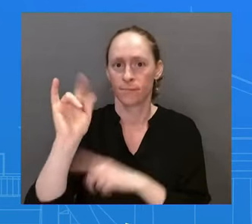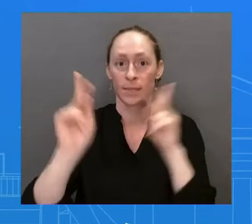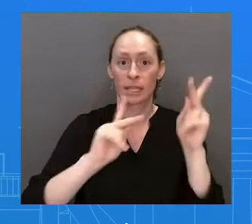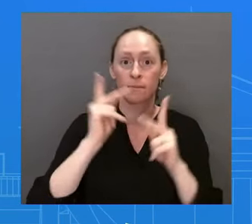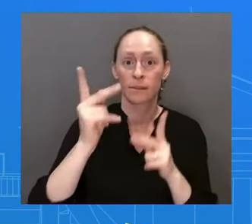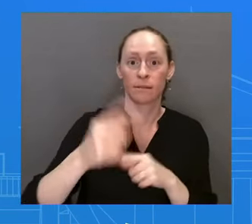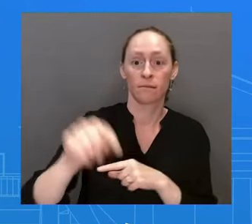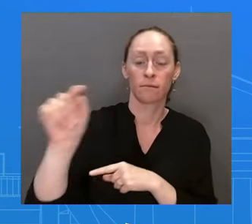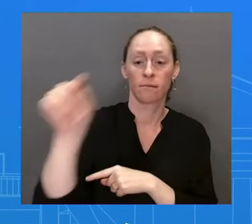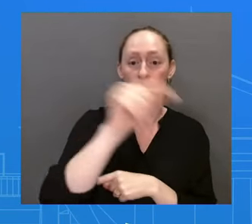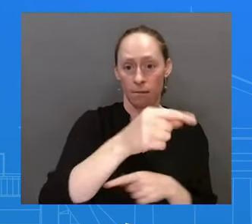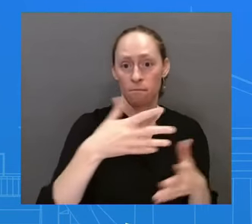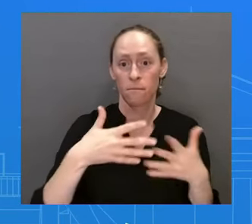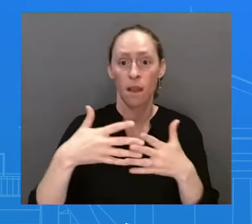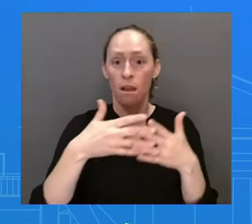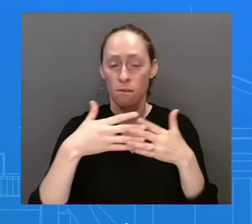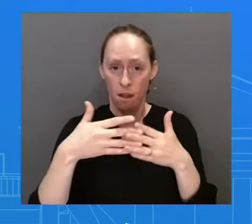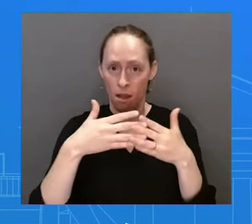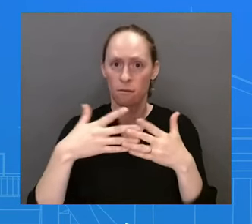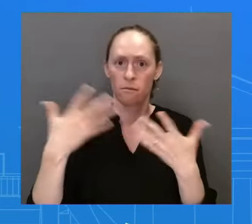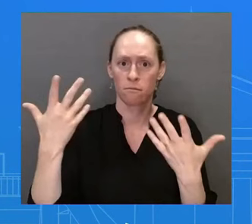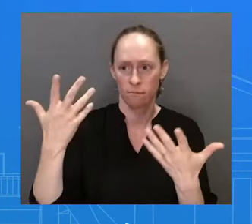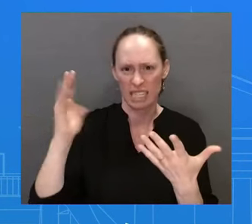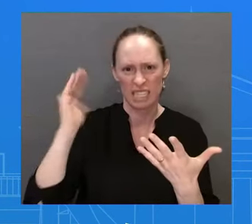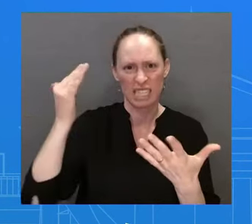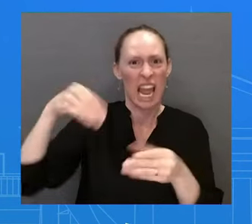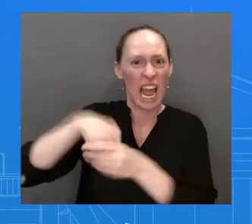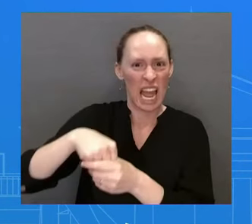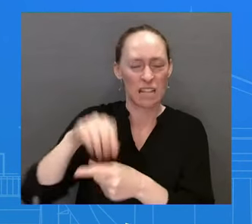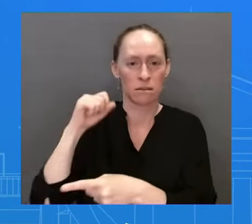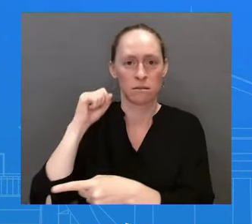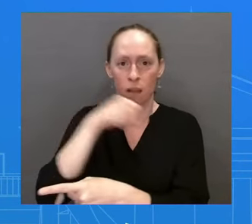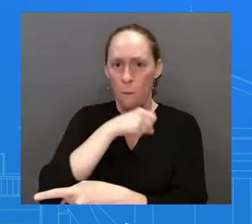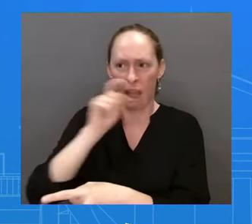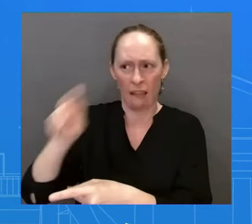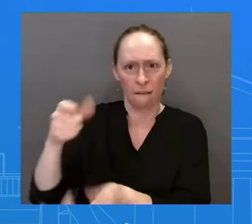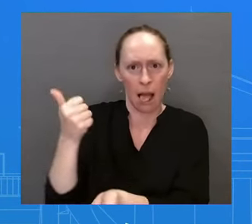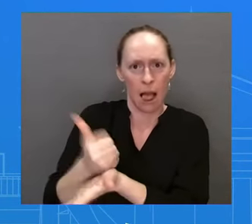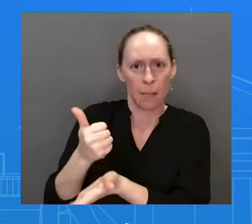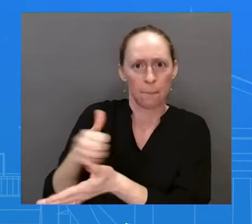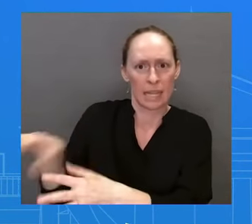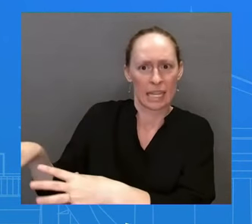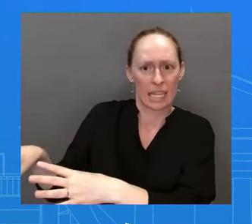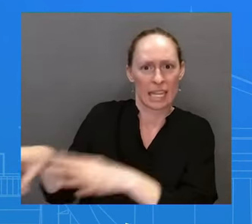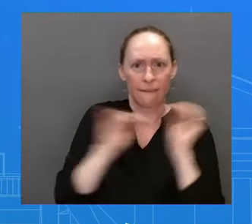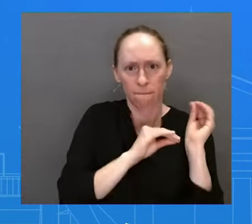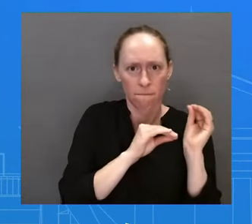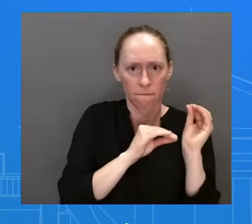the situation there could escalate sooner as predicted? Yeah, so look, as you know, it's not routine.